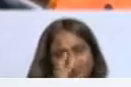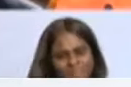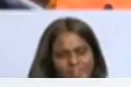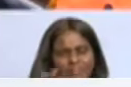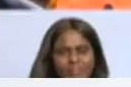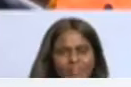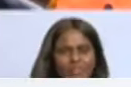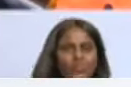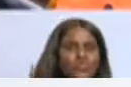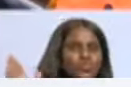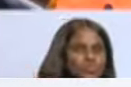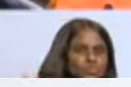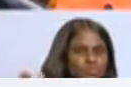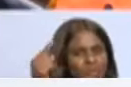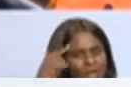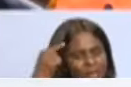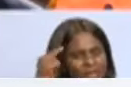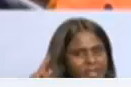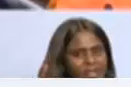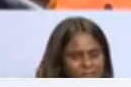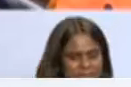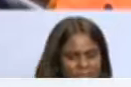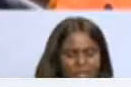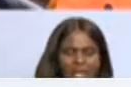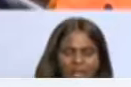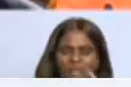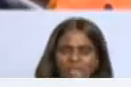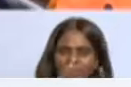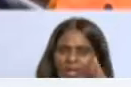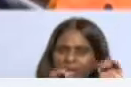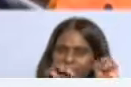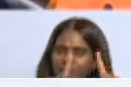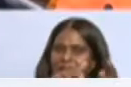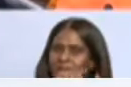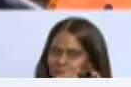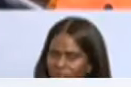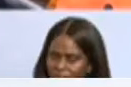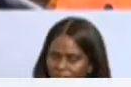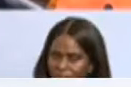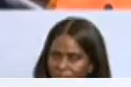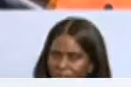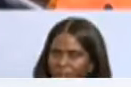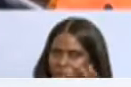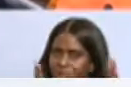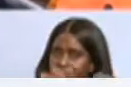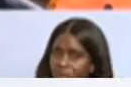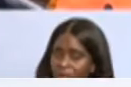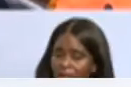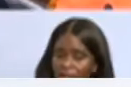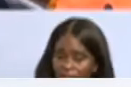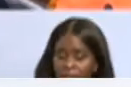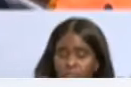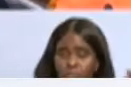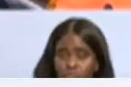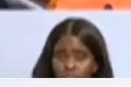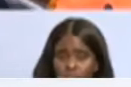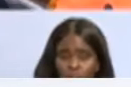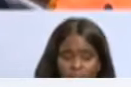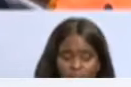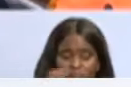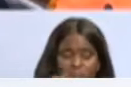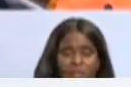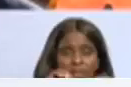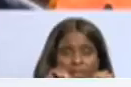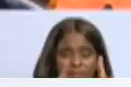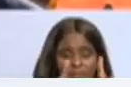dawn UPND administration has embarked on educational reforms. So far, the new national education